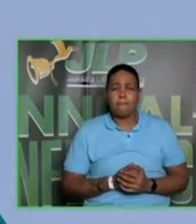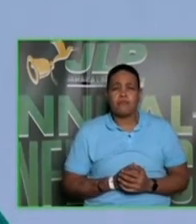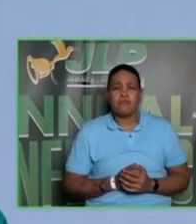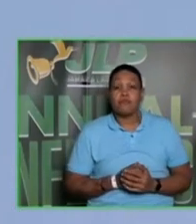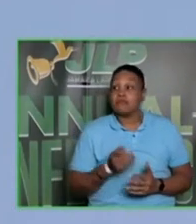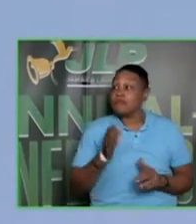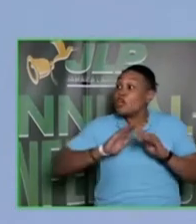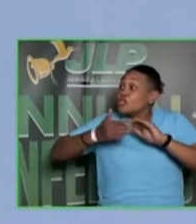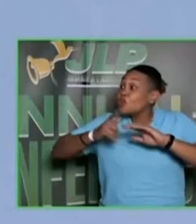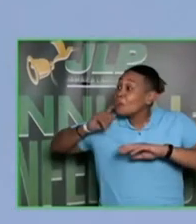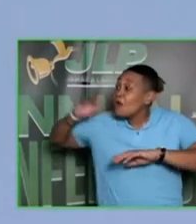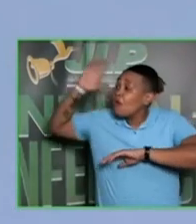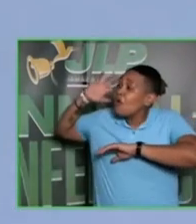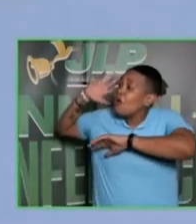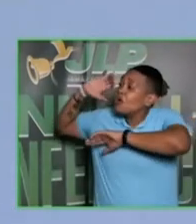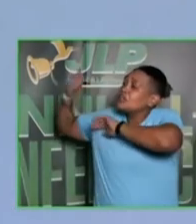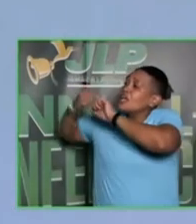from Jamaica 10 years ago.